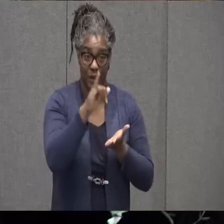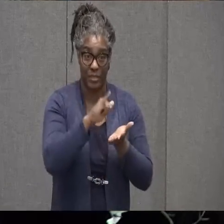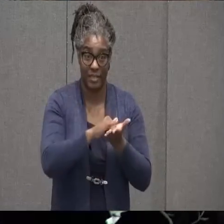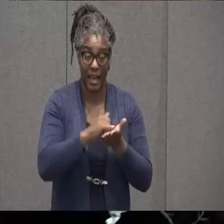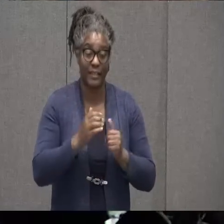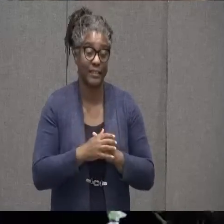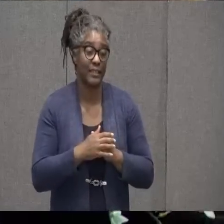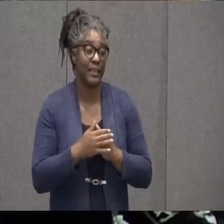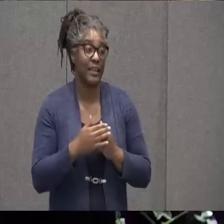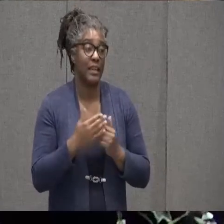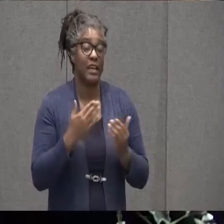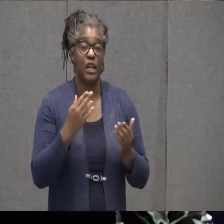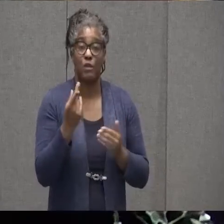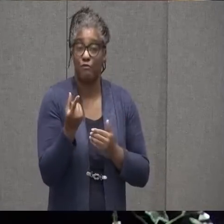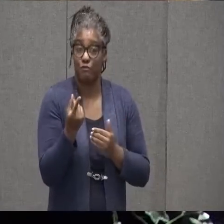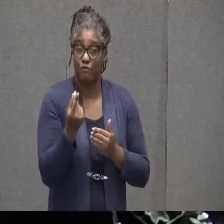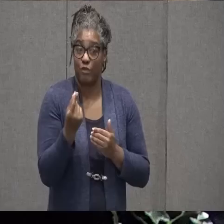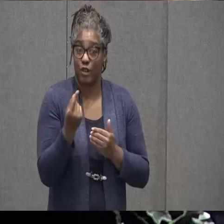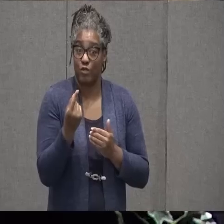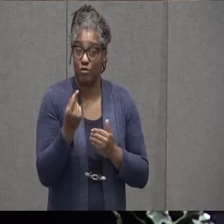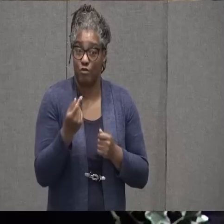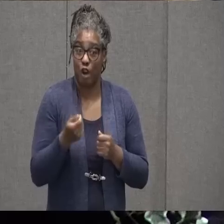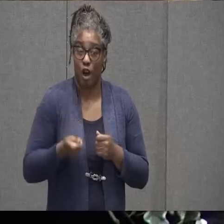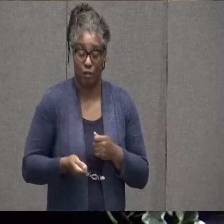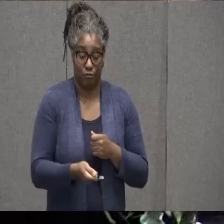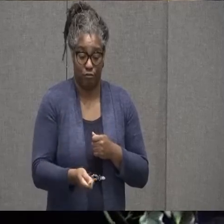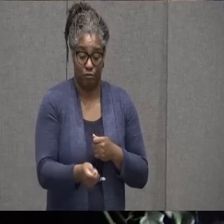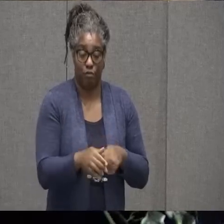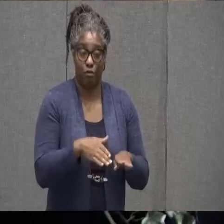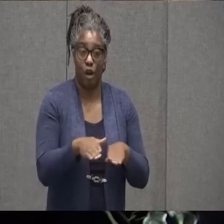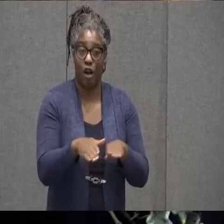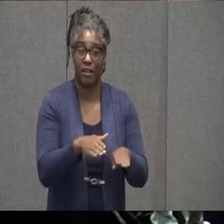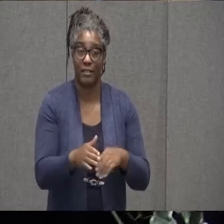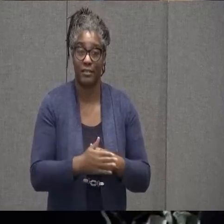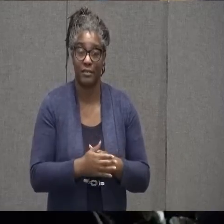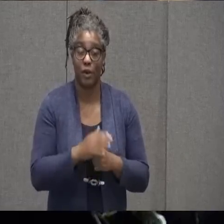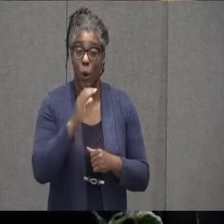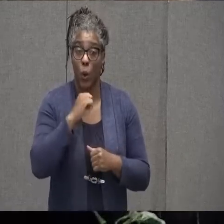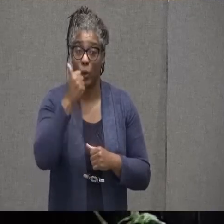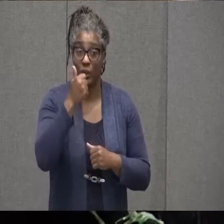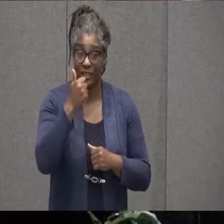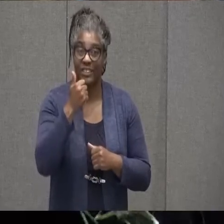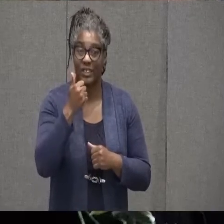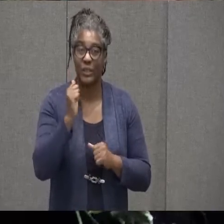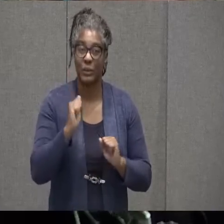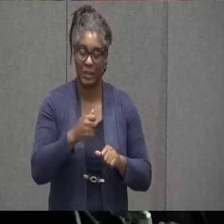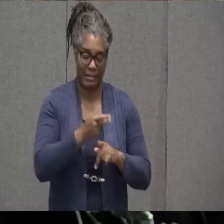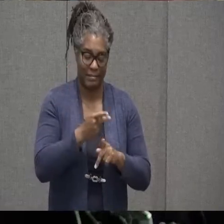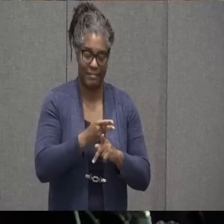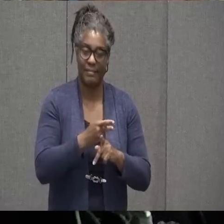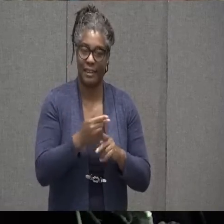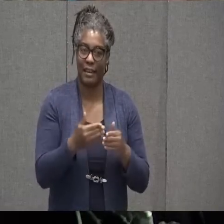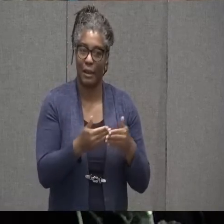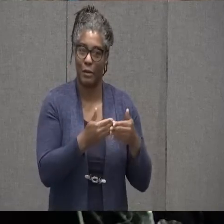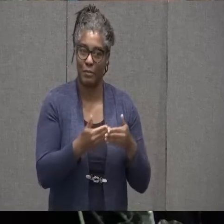Dog walkers, and when you get older, babysitters. So here's an activity you could